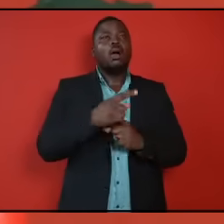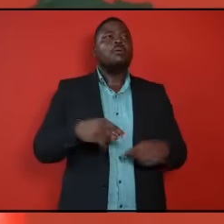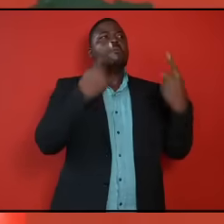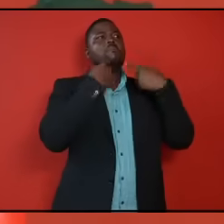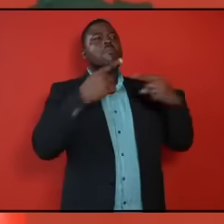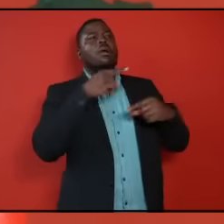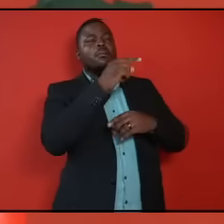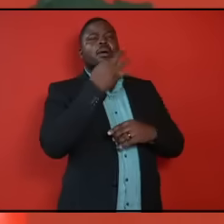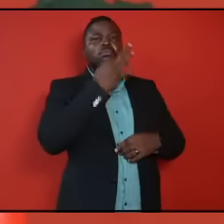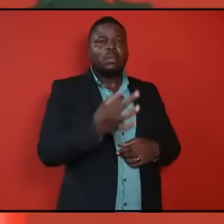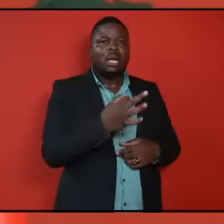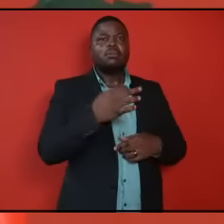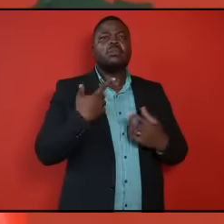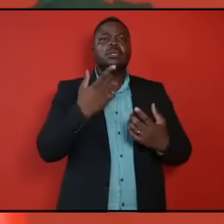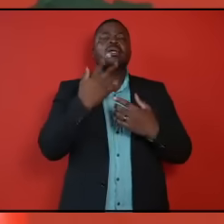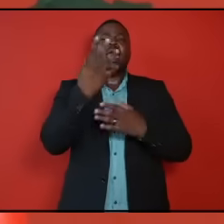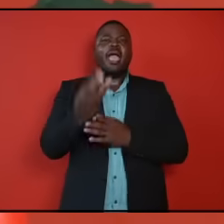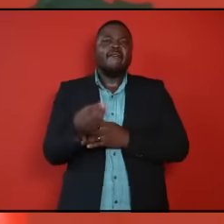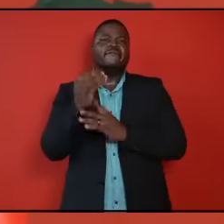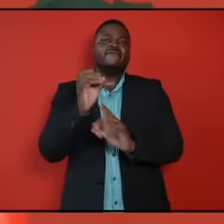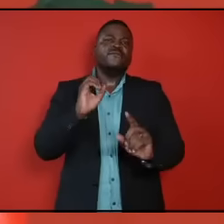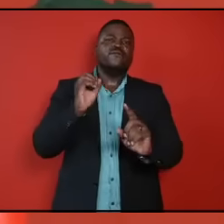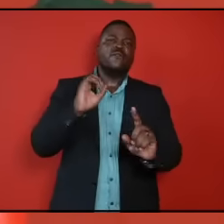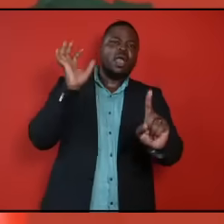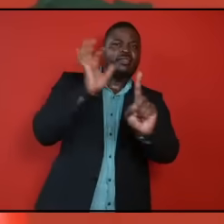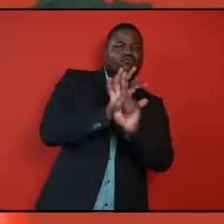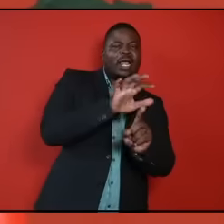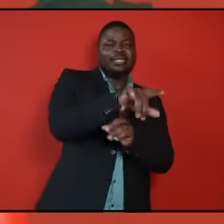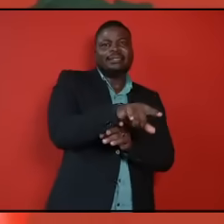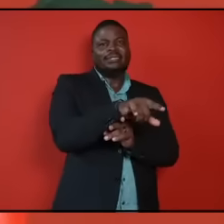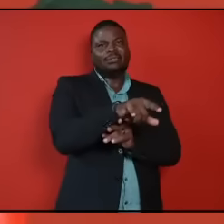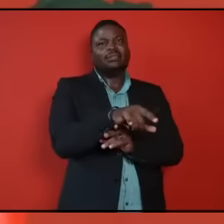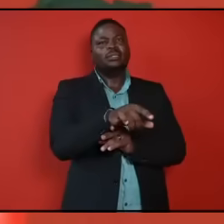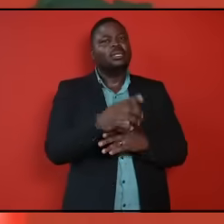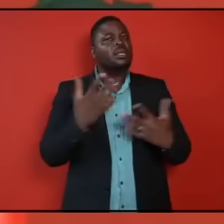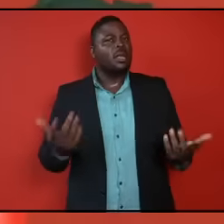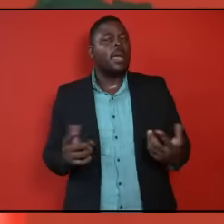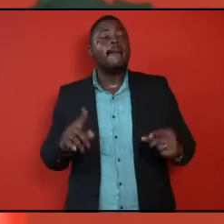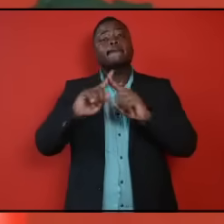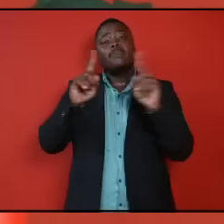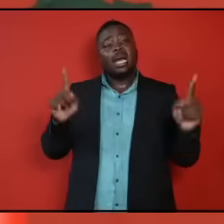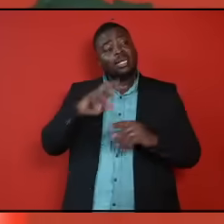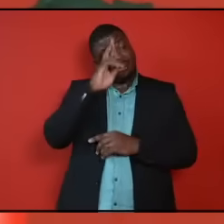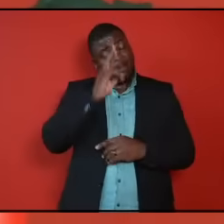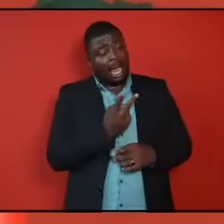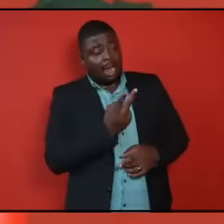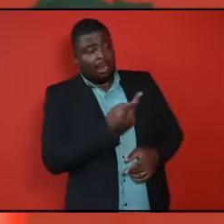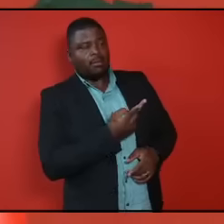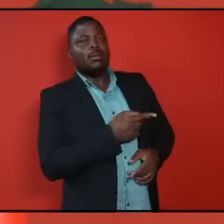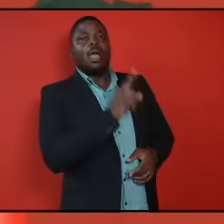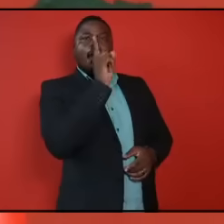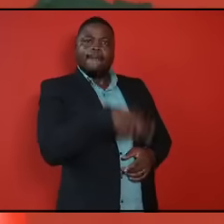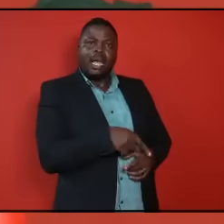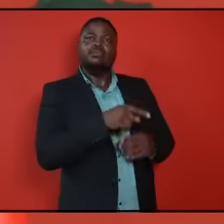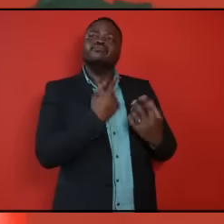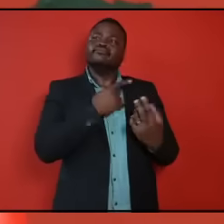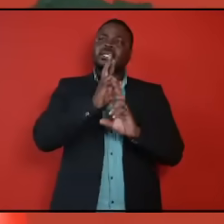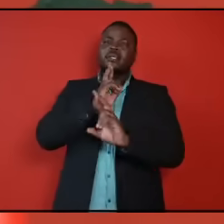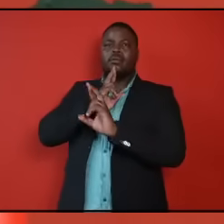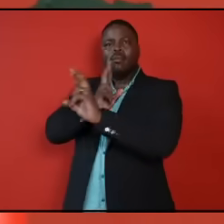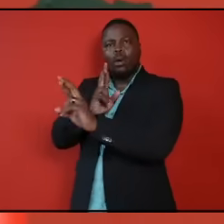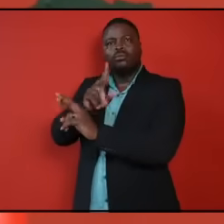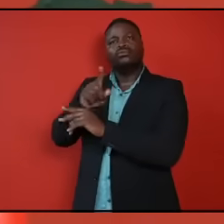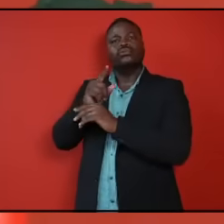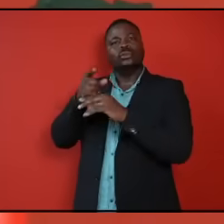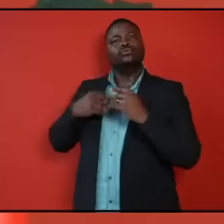the precise moment they are required to account before Parliament raises legitimate questions